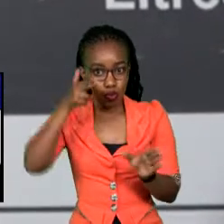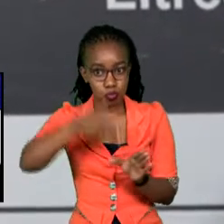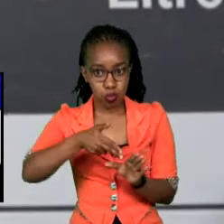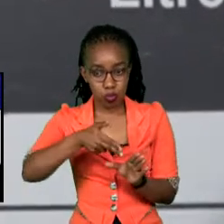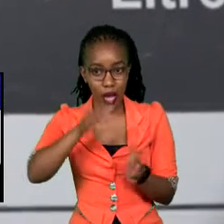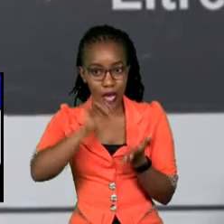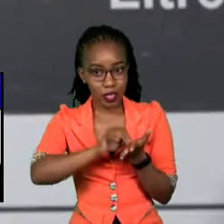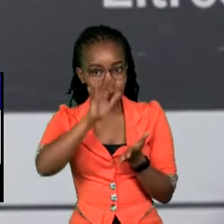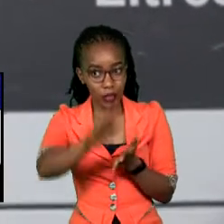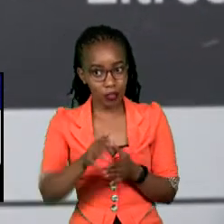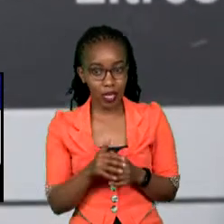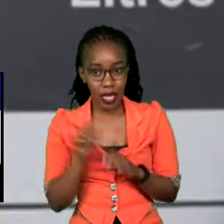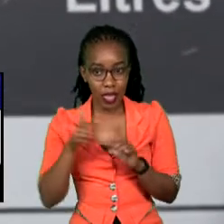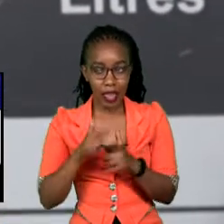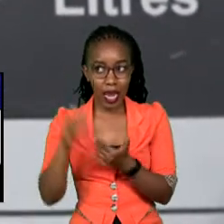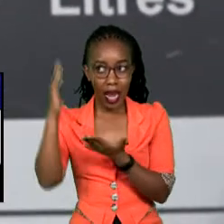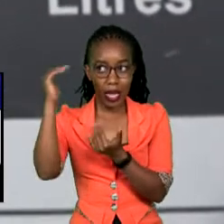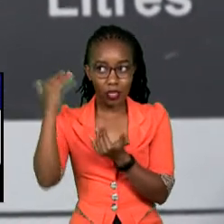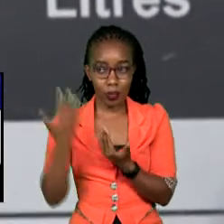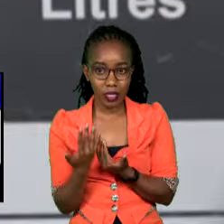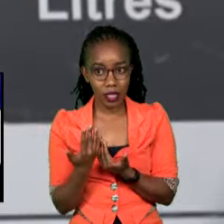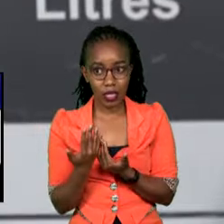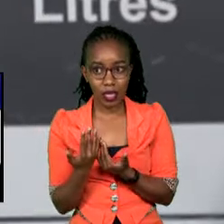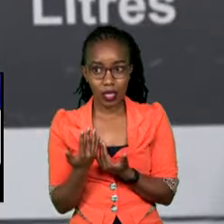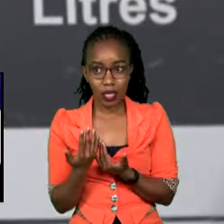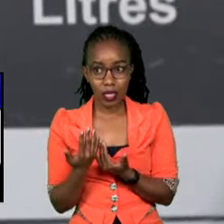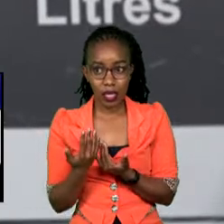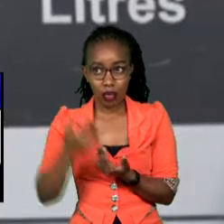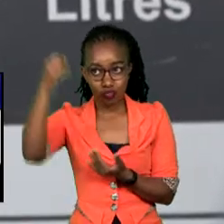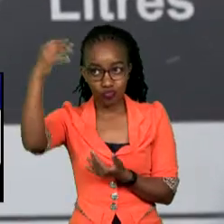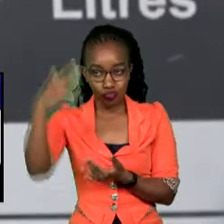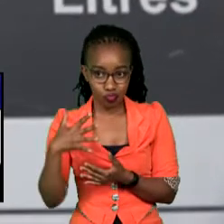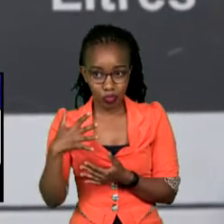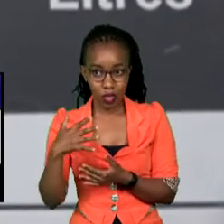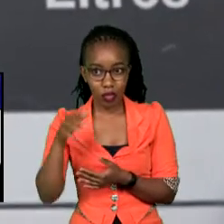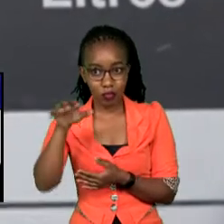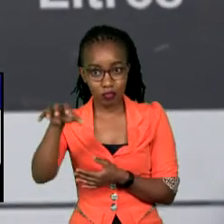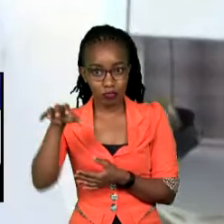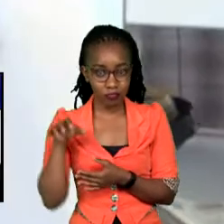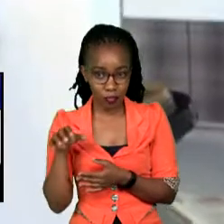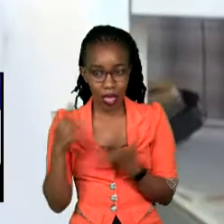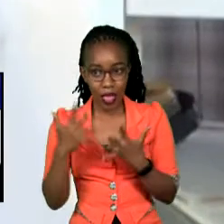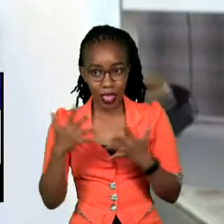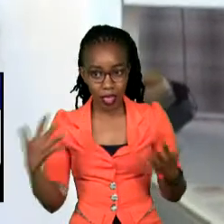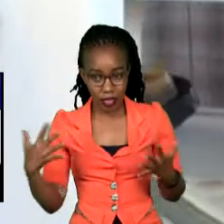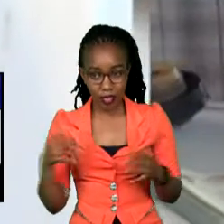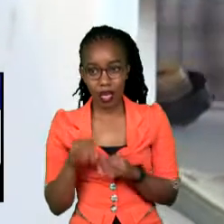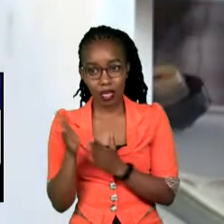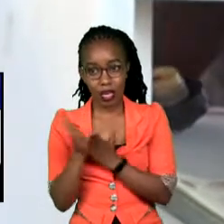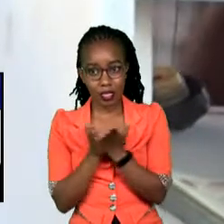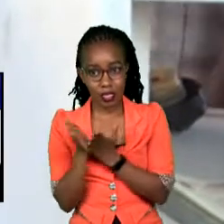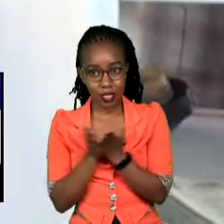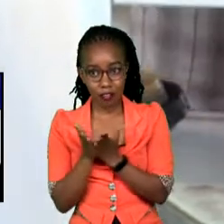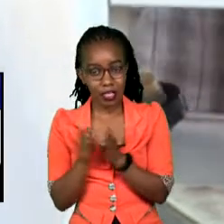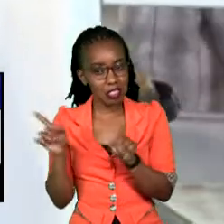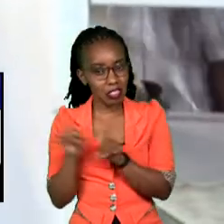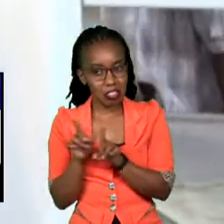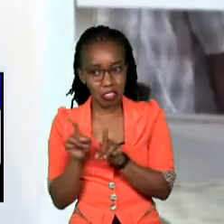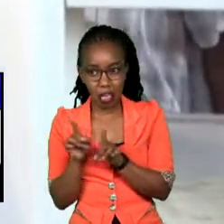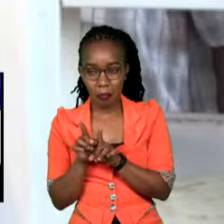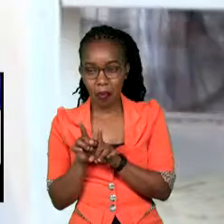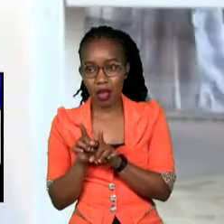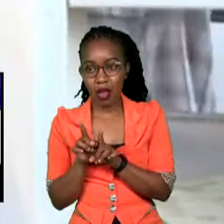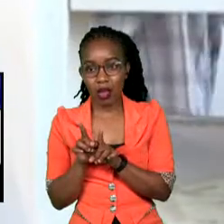rise, it is expected that the cost of energy, transportation, consumer goods and services will similarly experience an